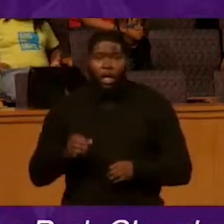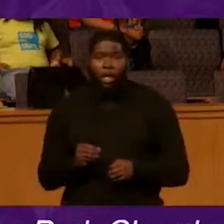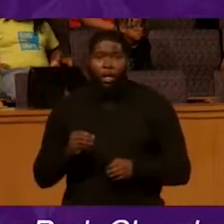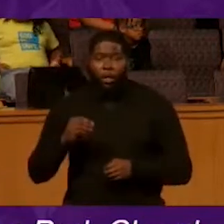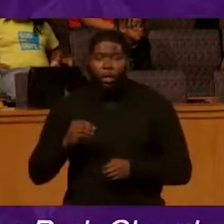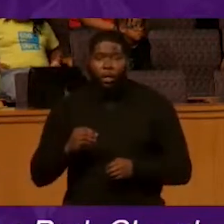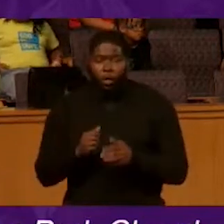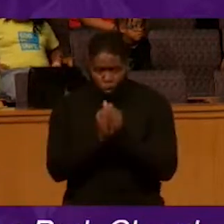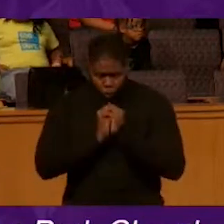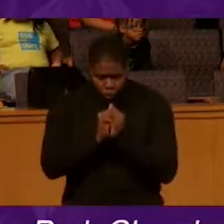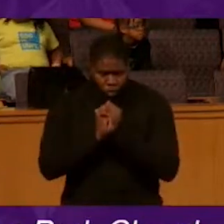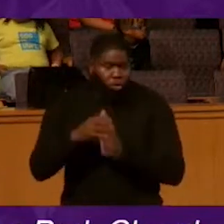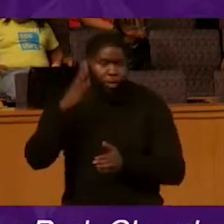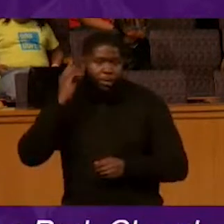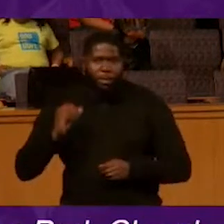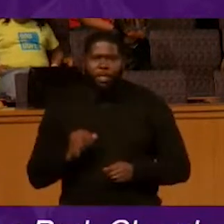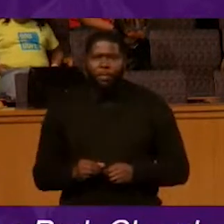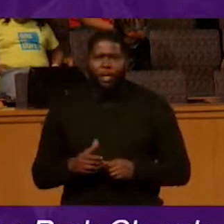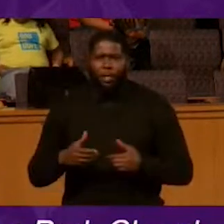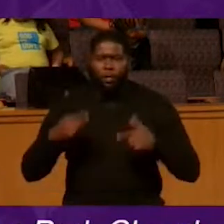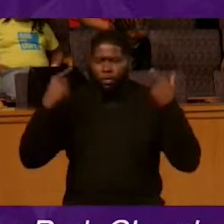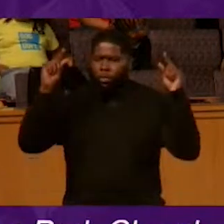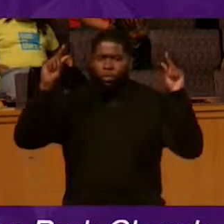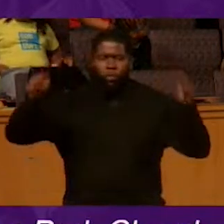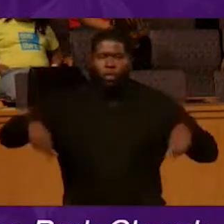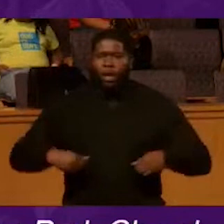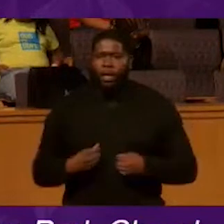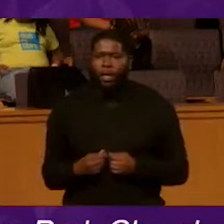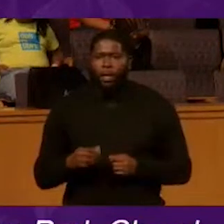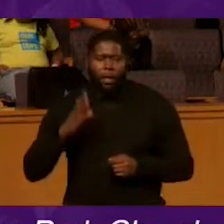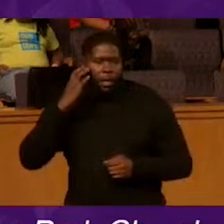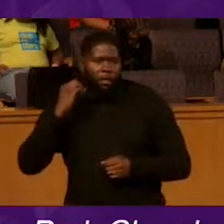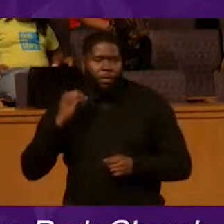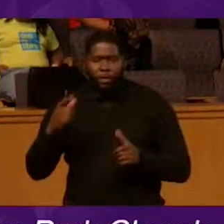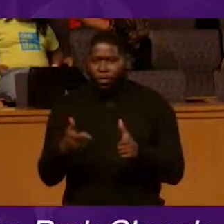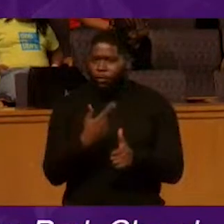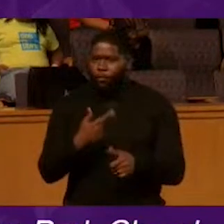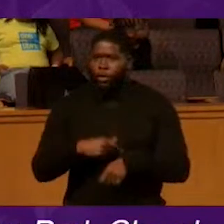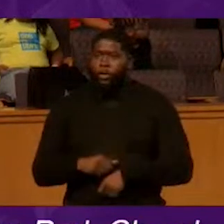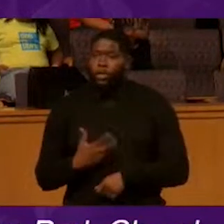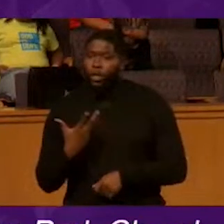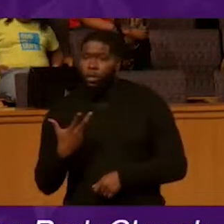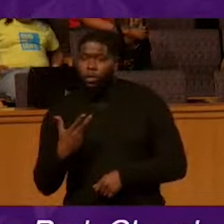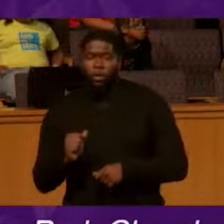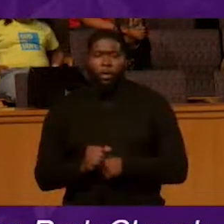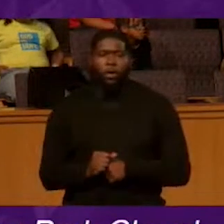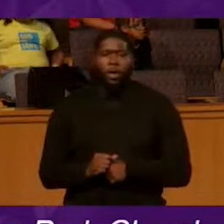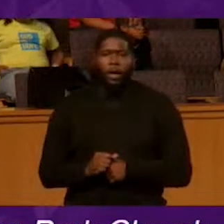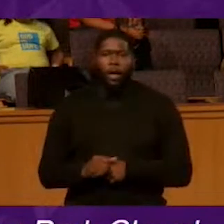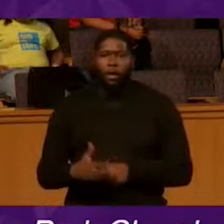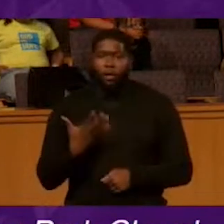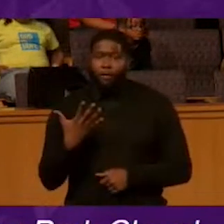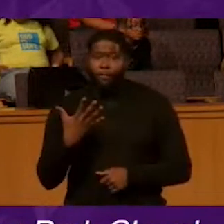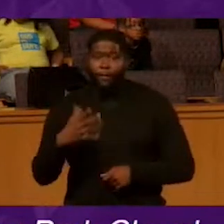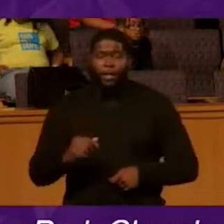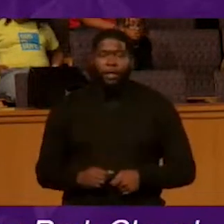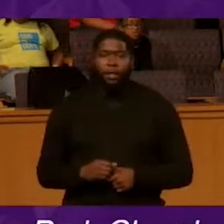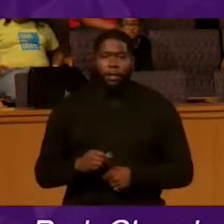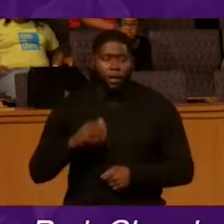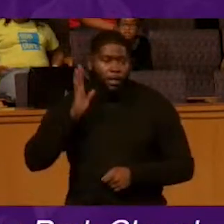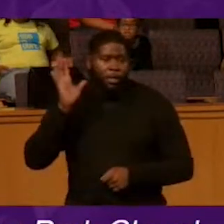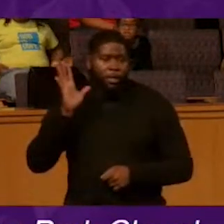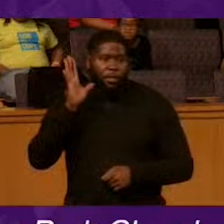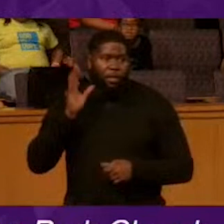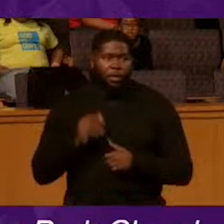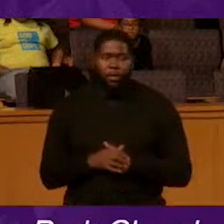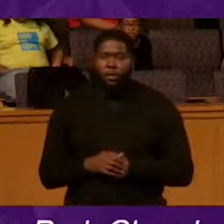a phenomenal experience as we've been gathering on first, third, and fifth Sundays. And we just want to